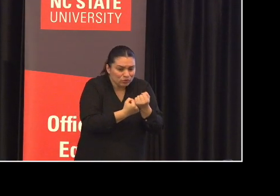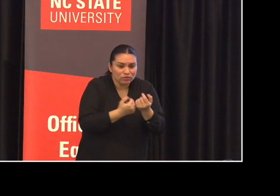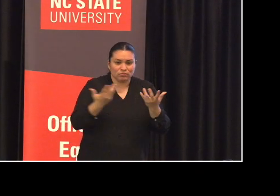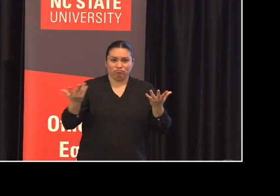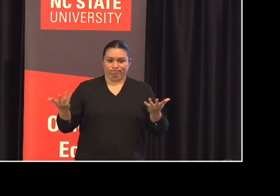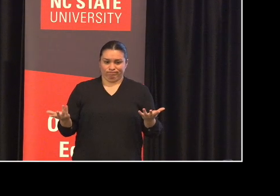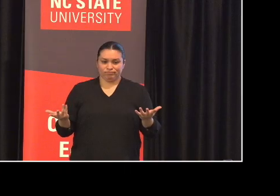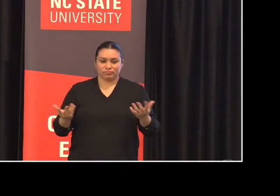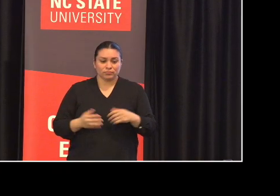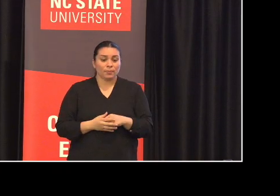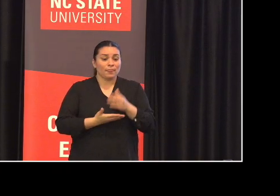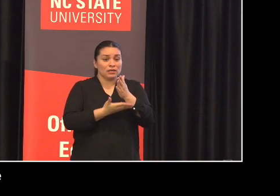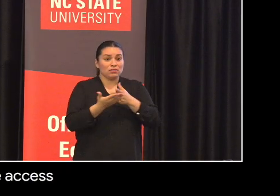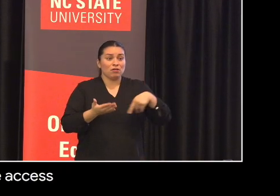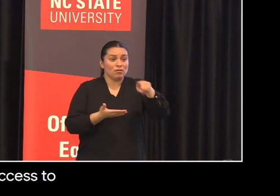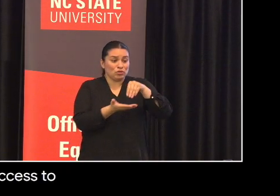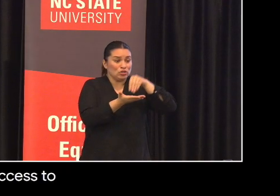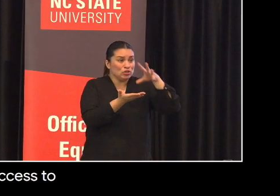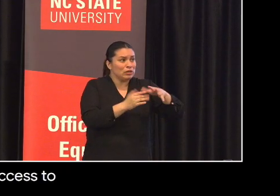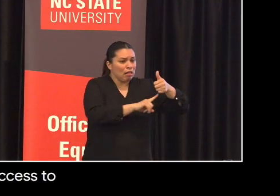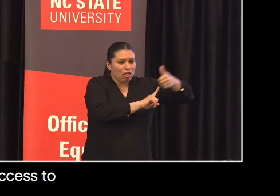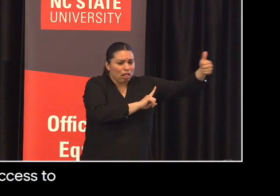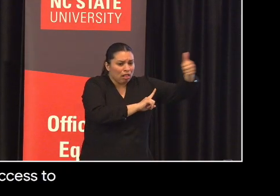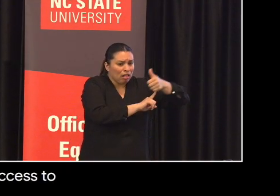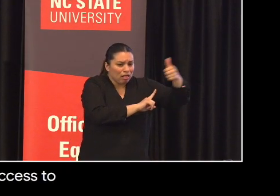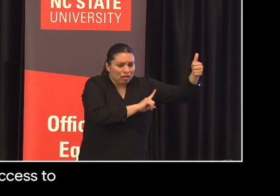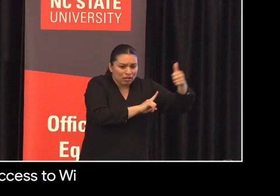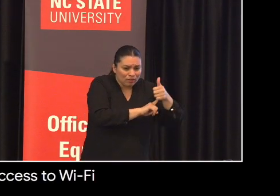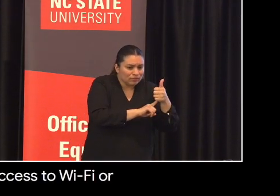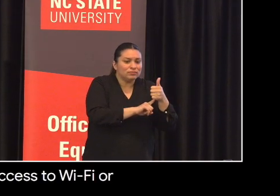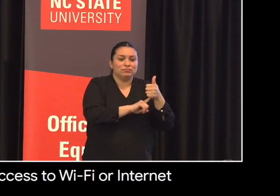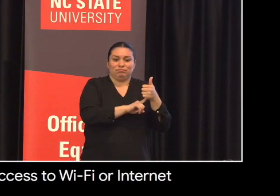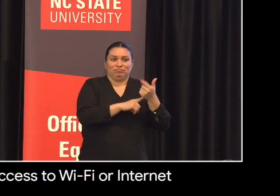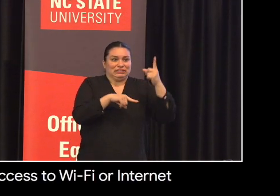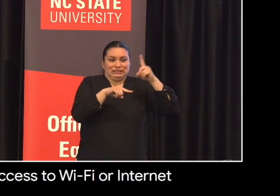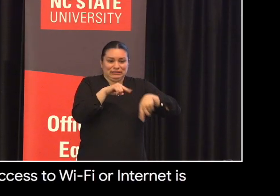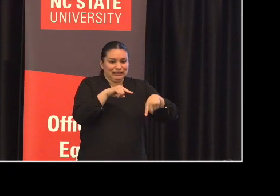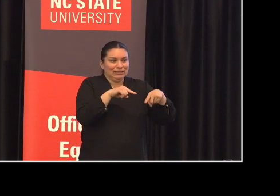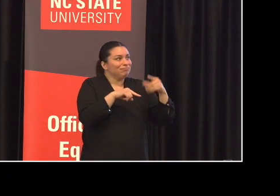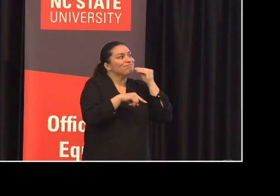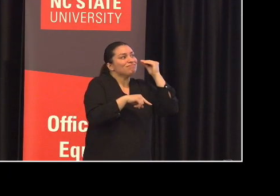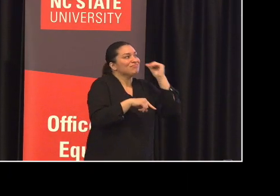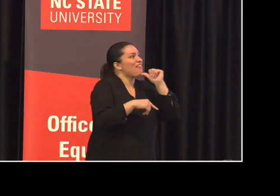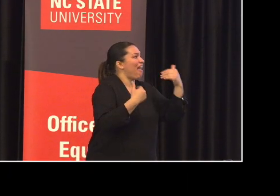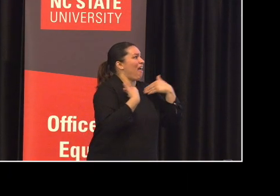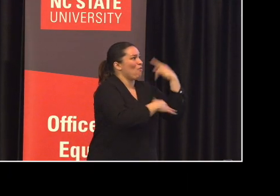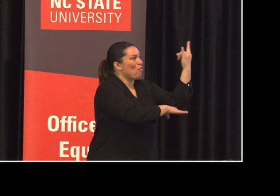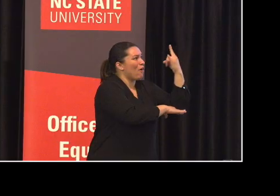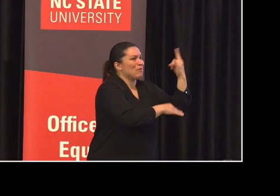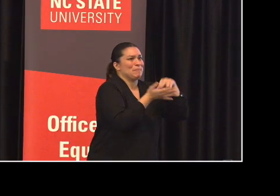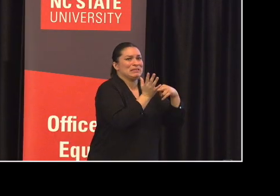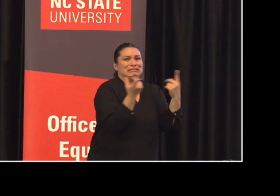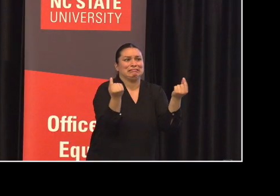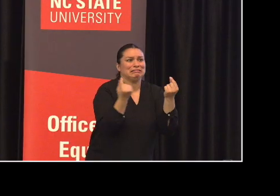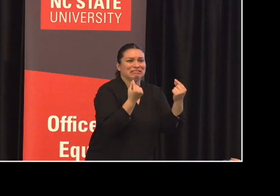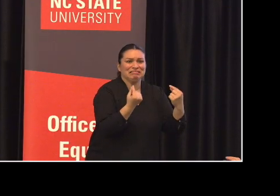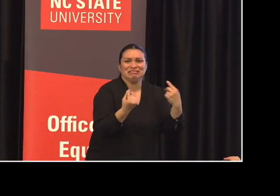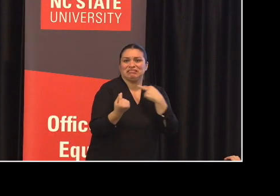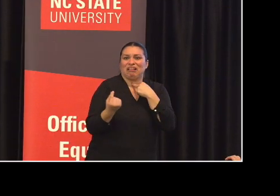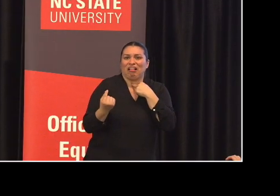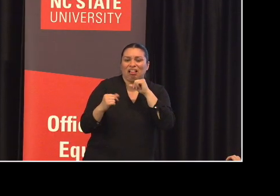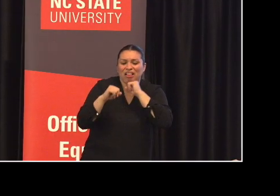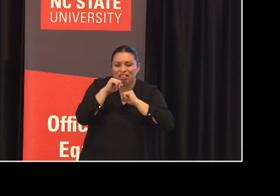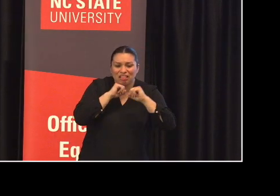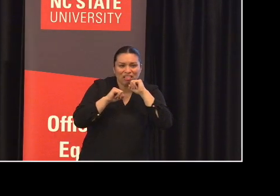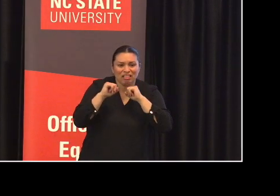home, so their access to Wi-Fi or internet is either on campus or in the lobby of a